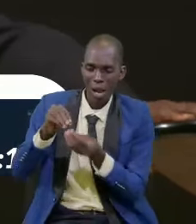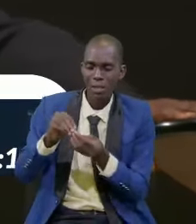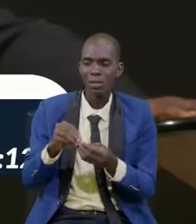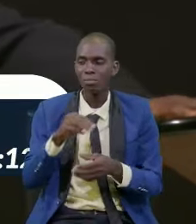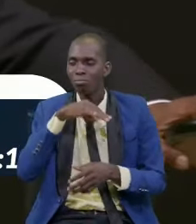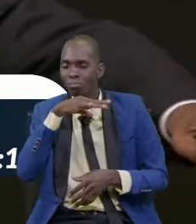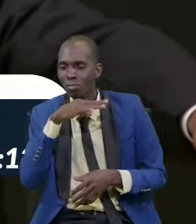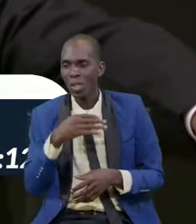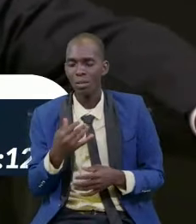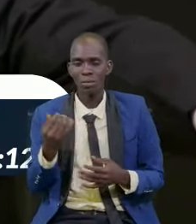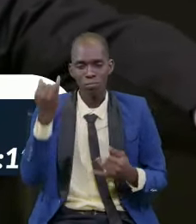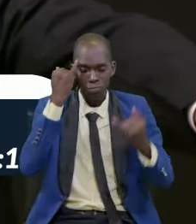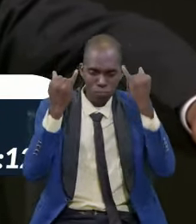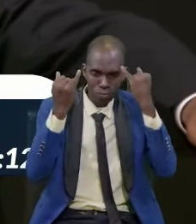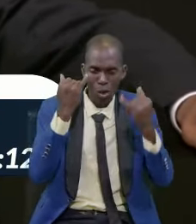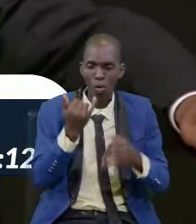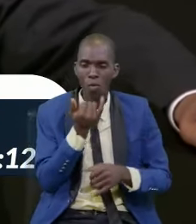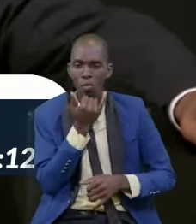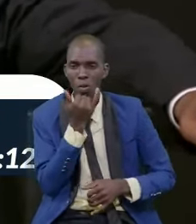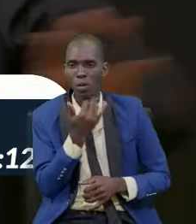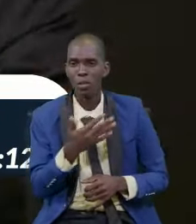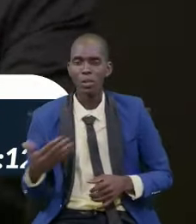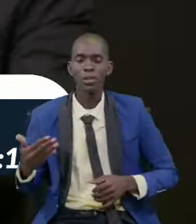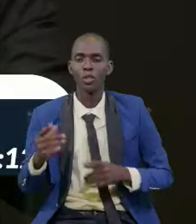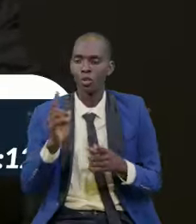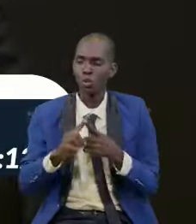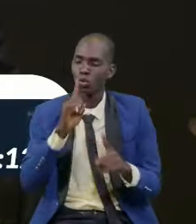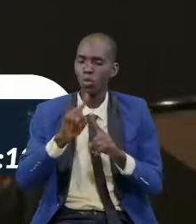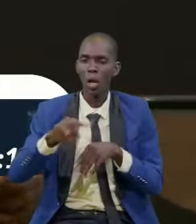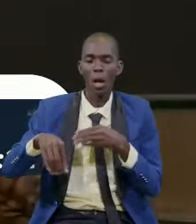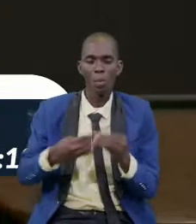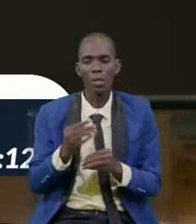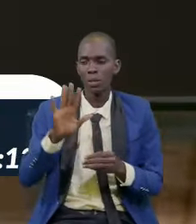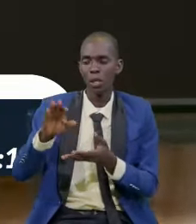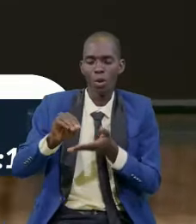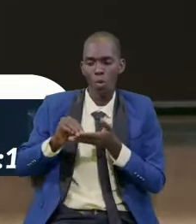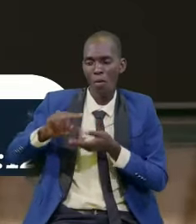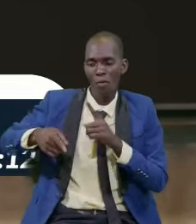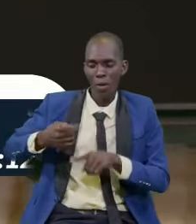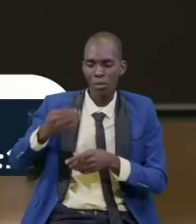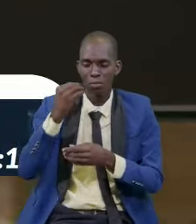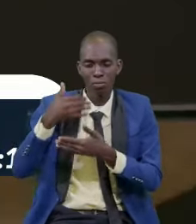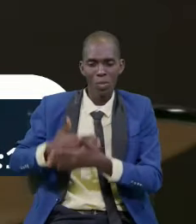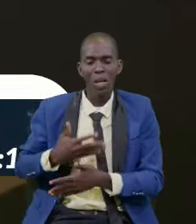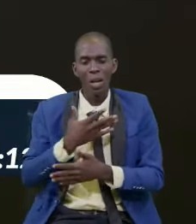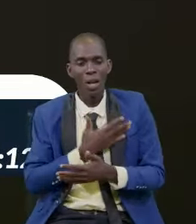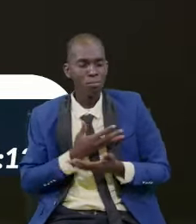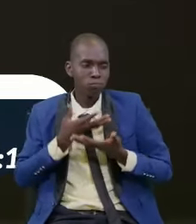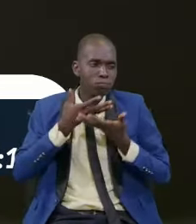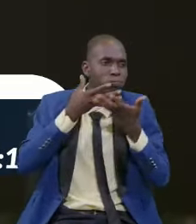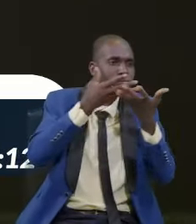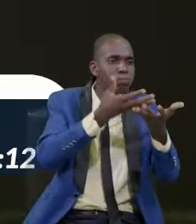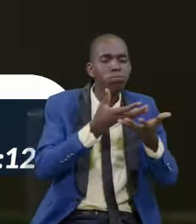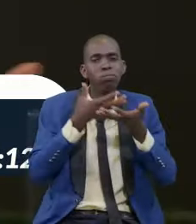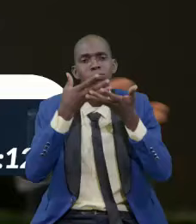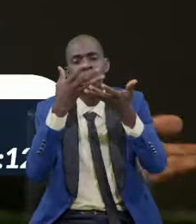spot in the life of their neighbor to talk about. And they go about bearing tales. It says,